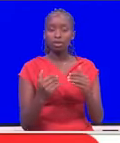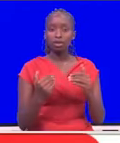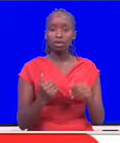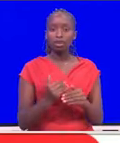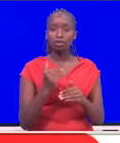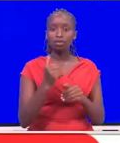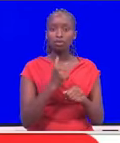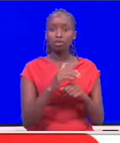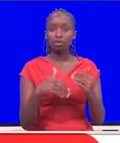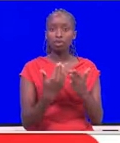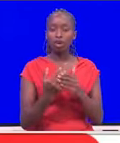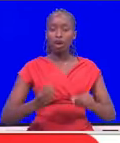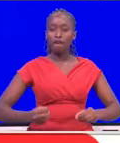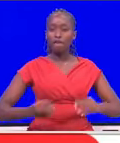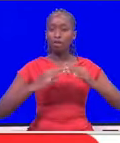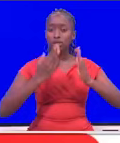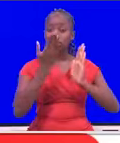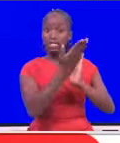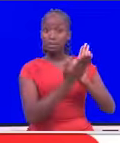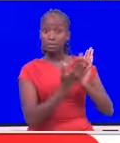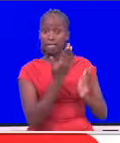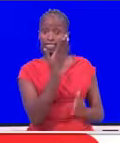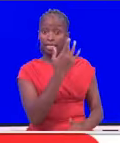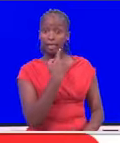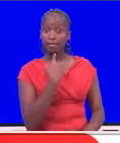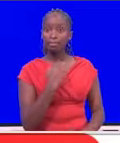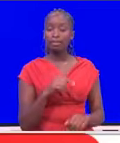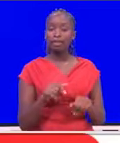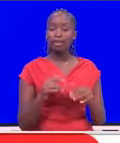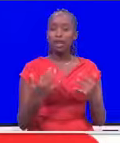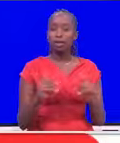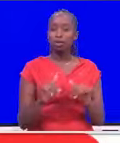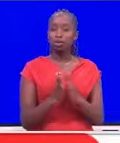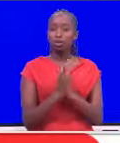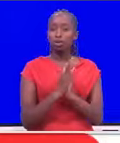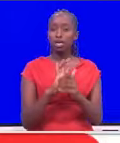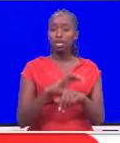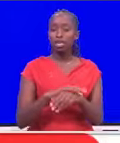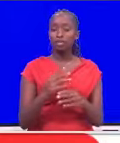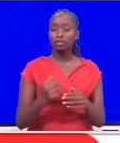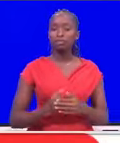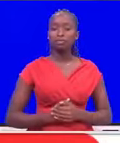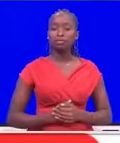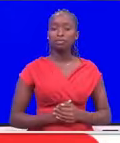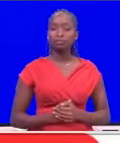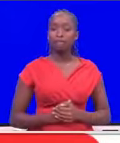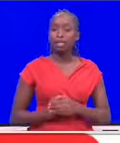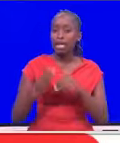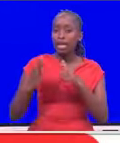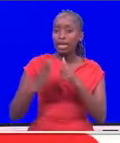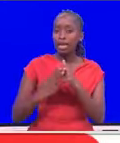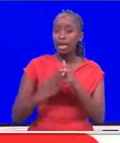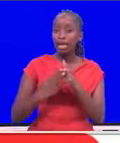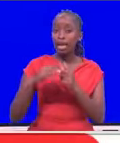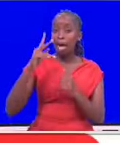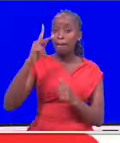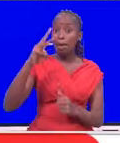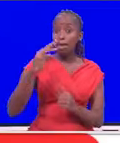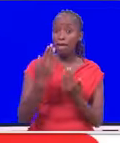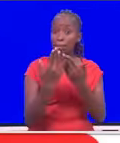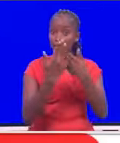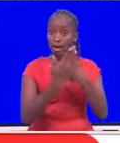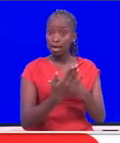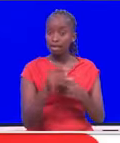an official statement to them, as Sheila Chelangat details. 9 p.m. yesterday, this Isikoch bus ferrying